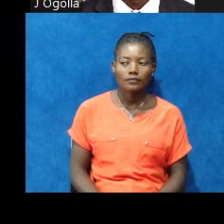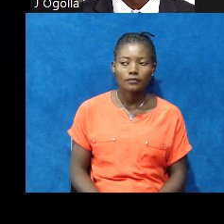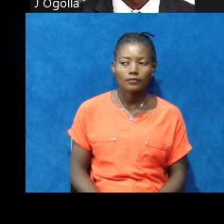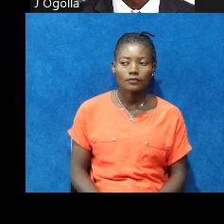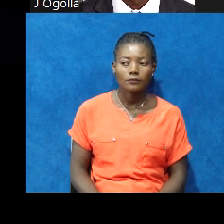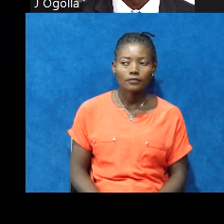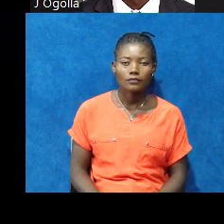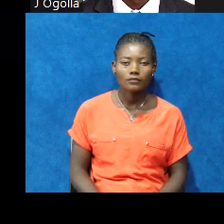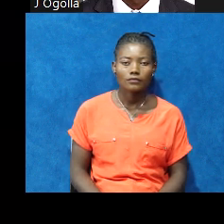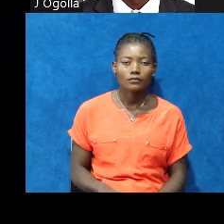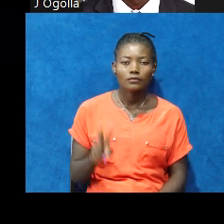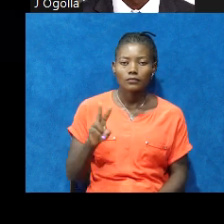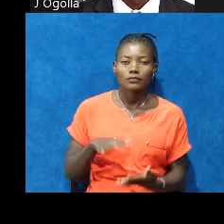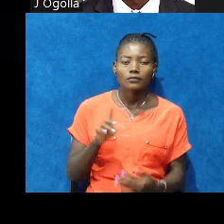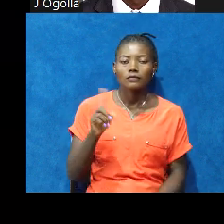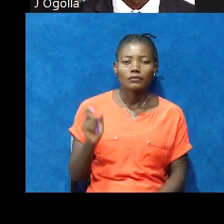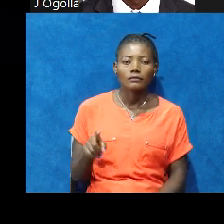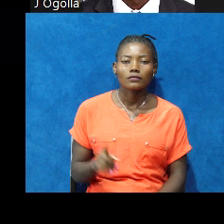Okay, there are two more questions.